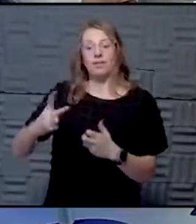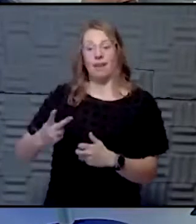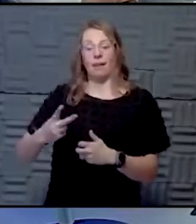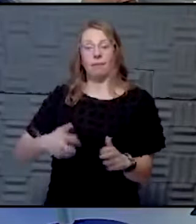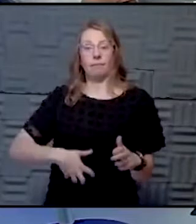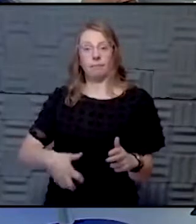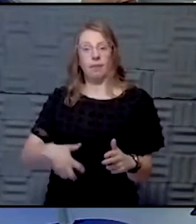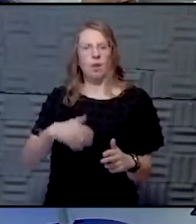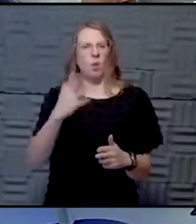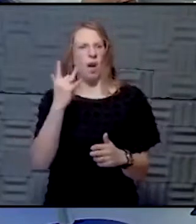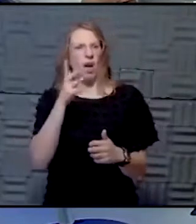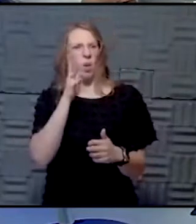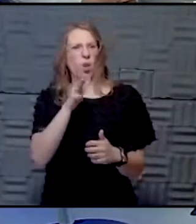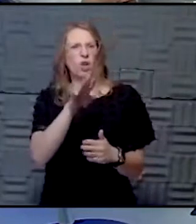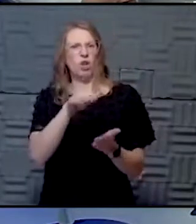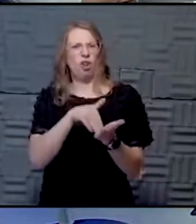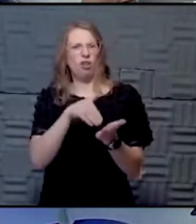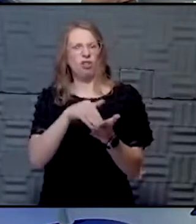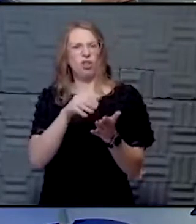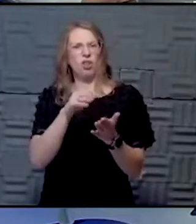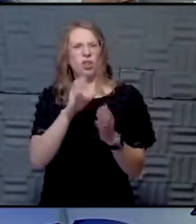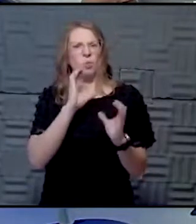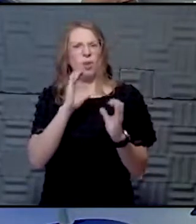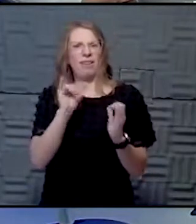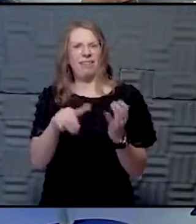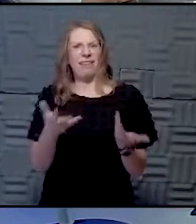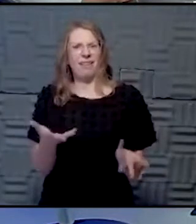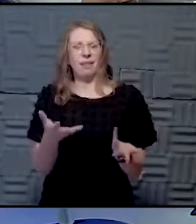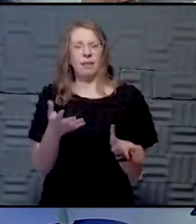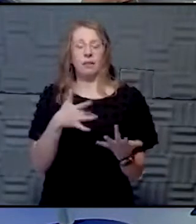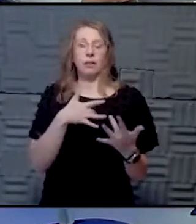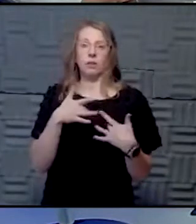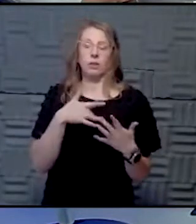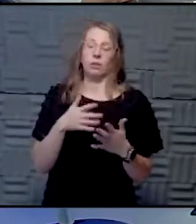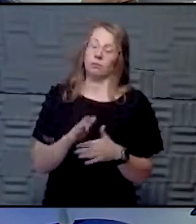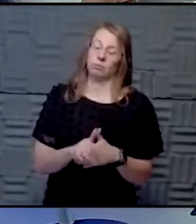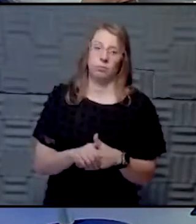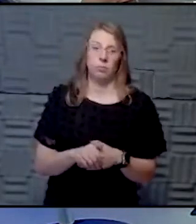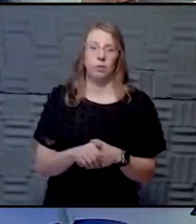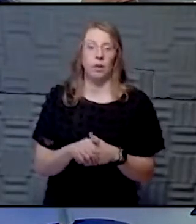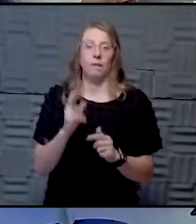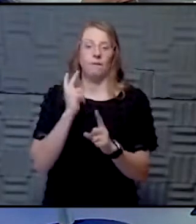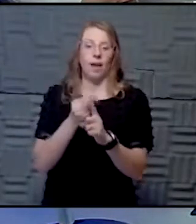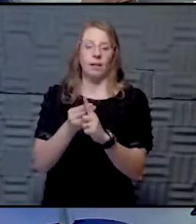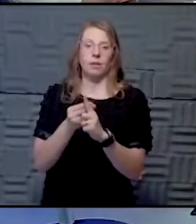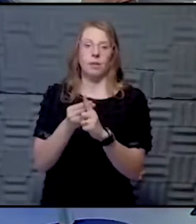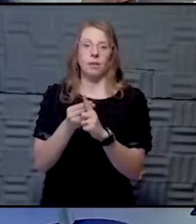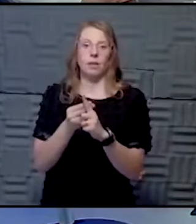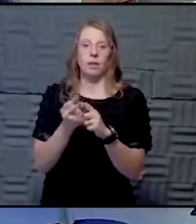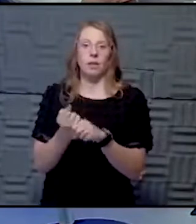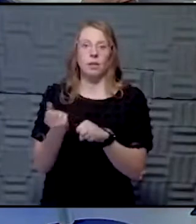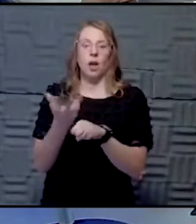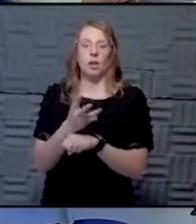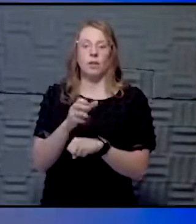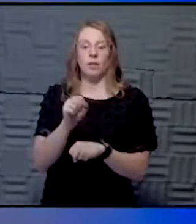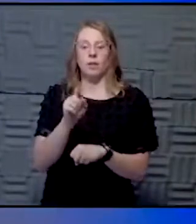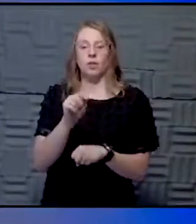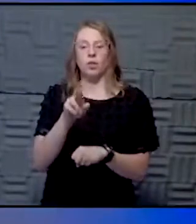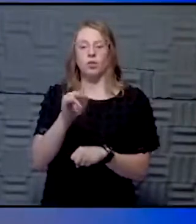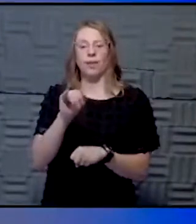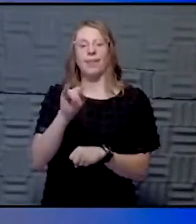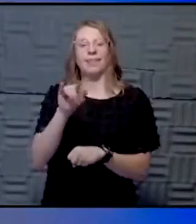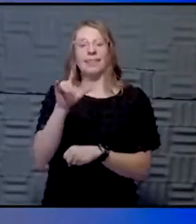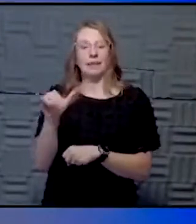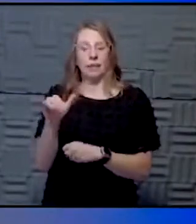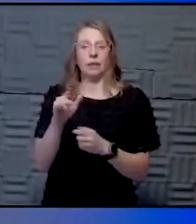Why would her doctor communicate that? Is there any risk? That concern. B, this whole thing about vaccines causing sterility. Can you take that on for us? Yeah, so